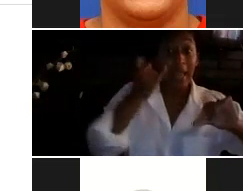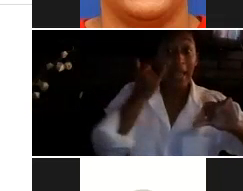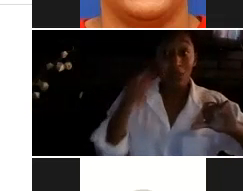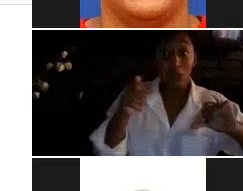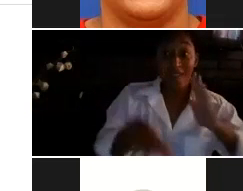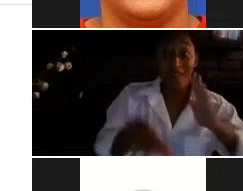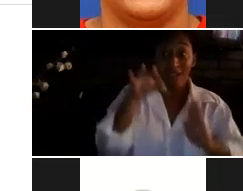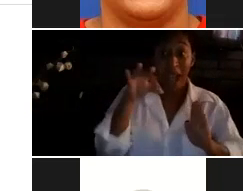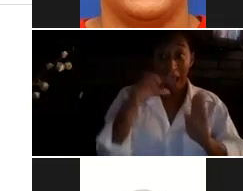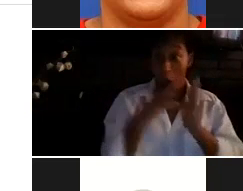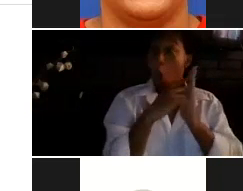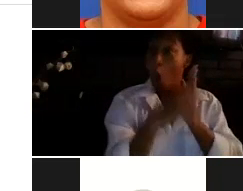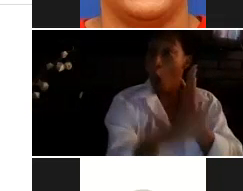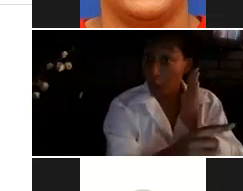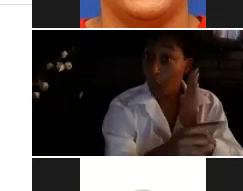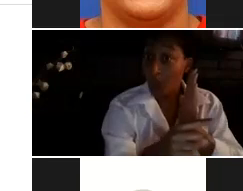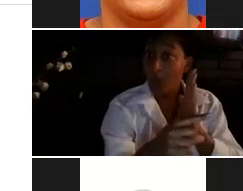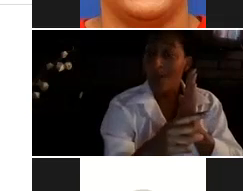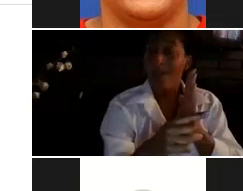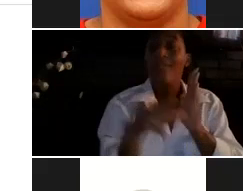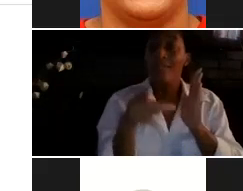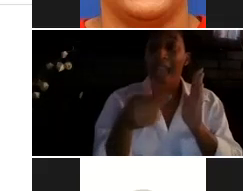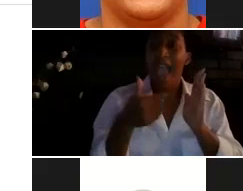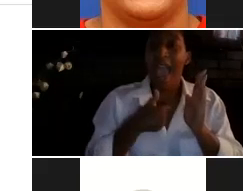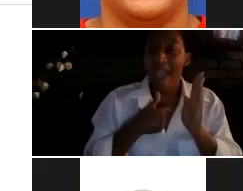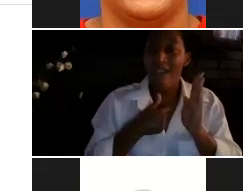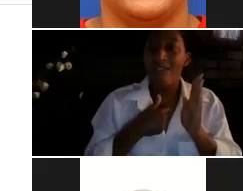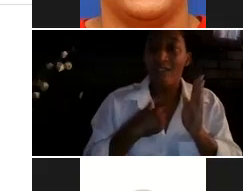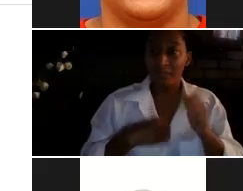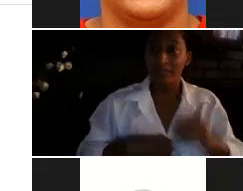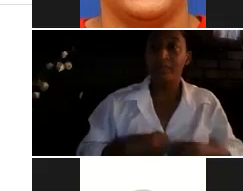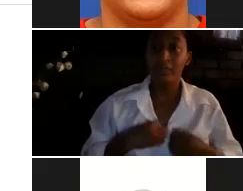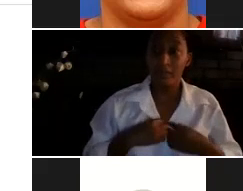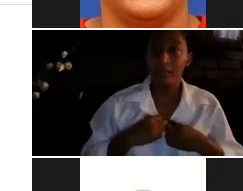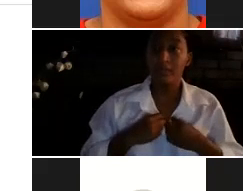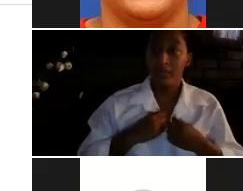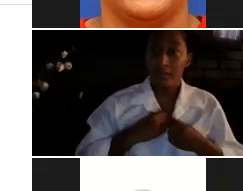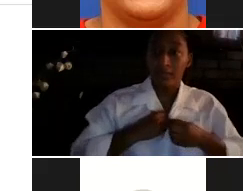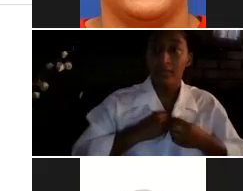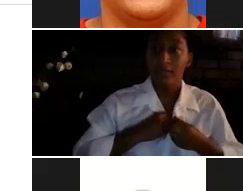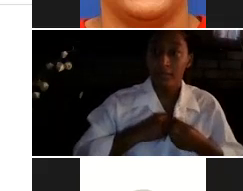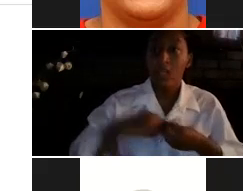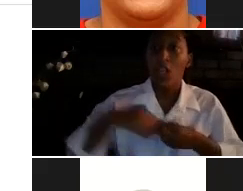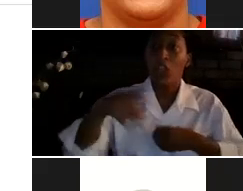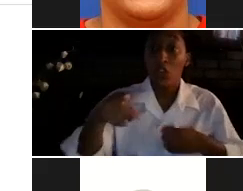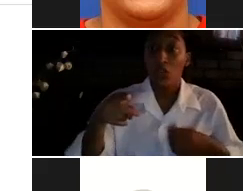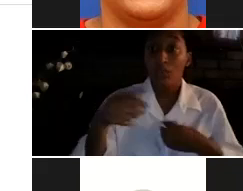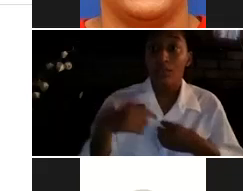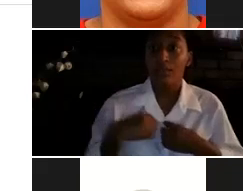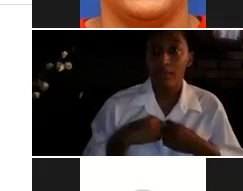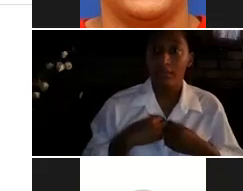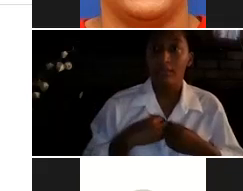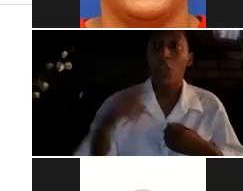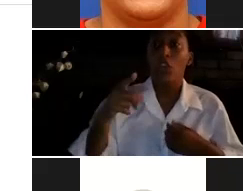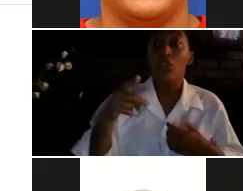these that's typically doing some type of experiment, then you're kind of on the right track there. Okay.